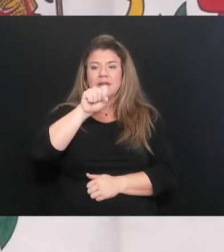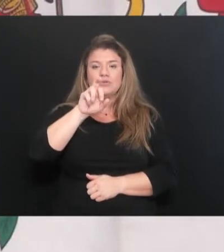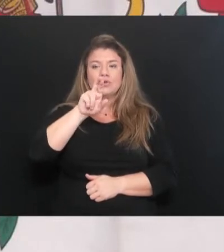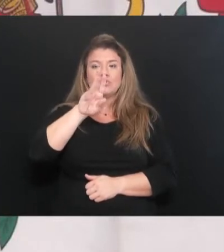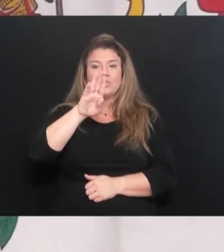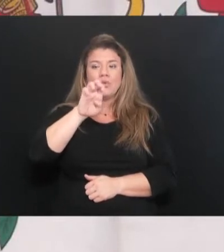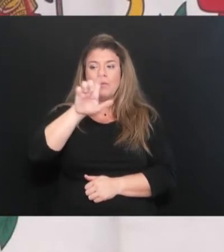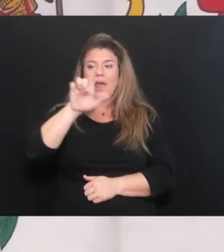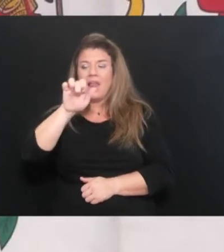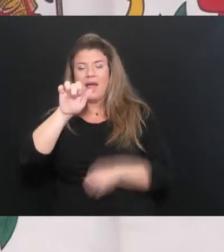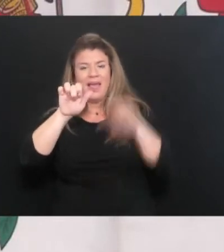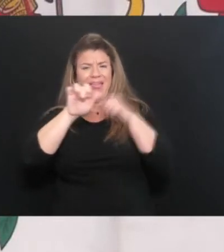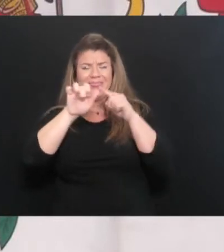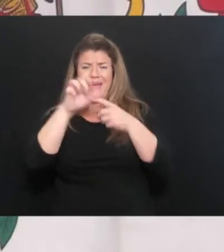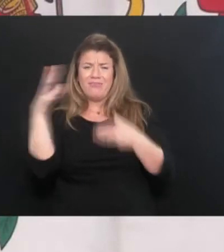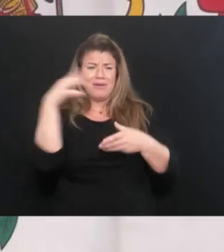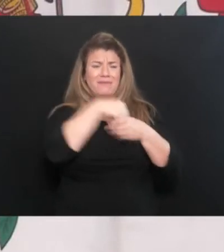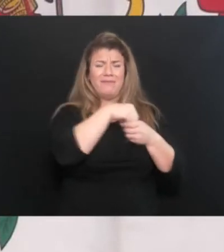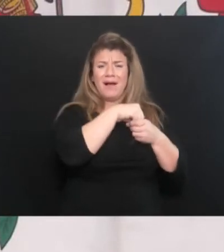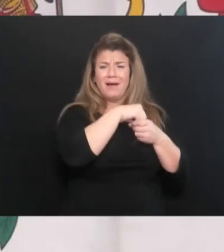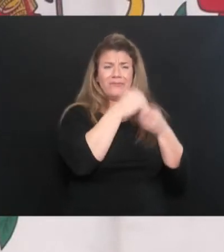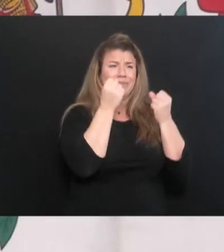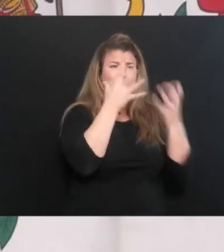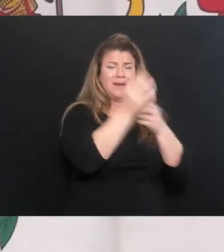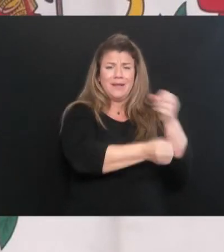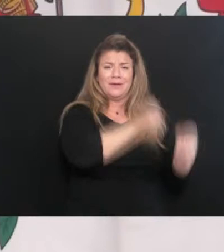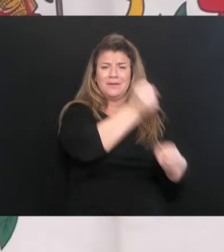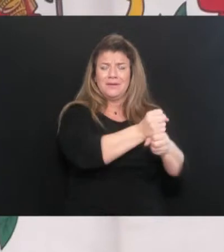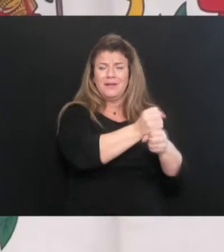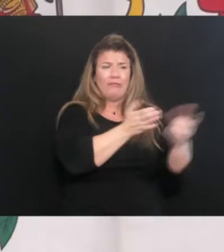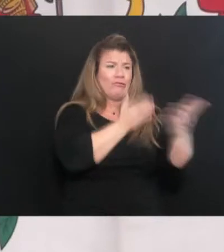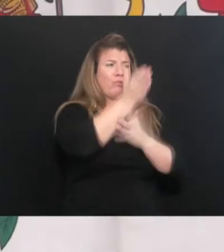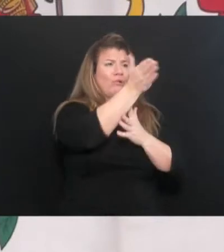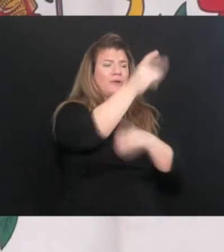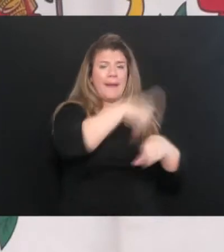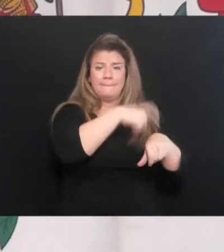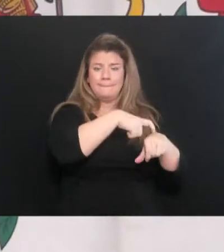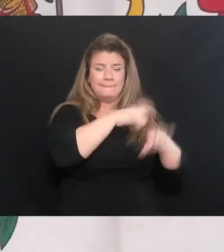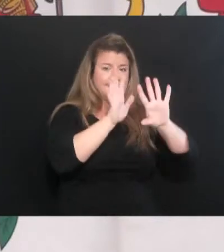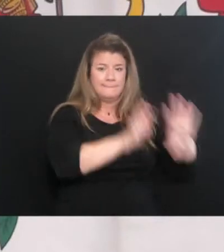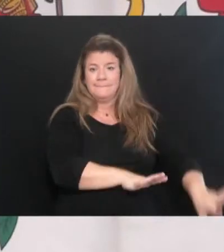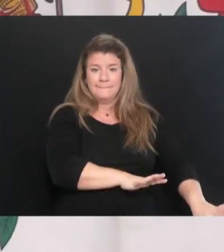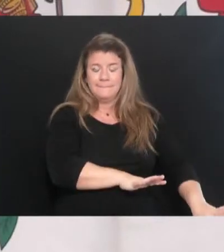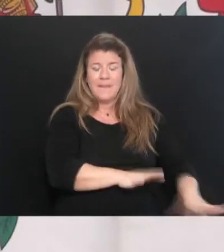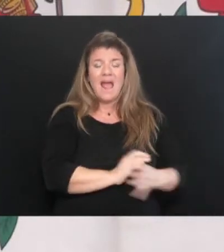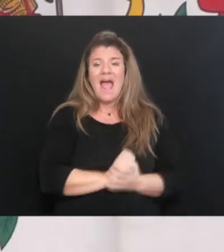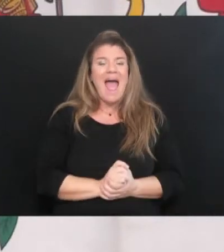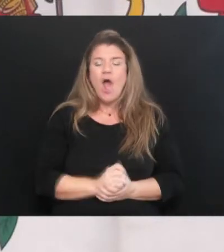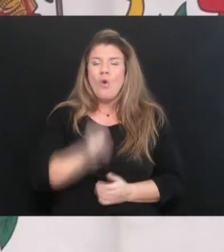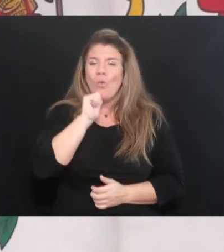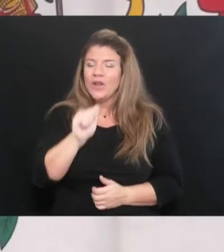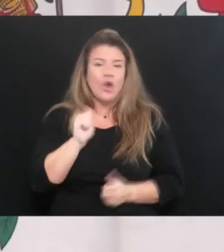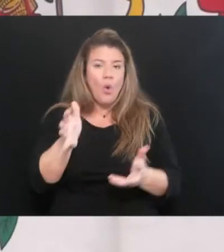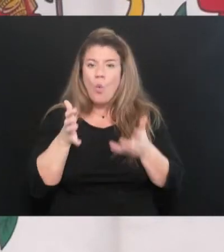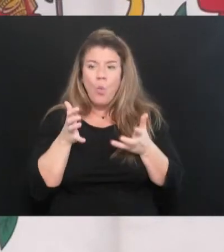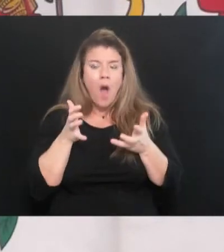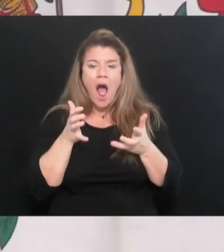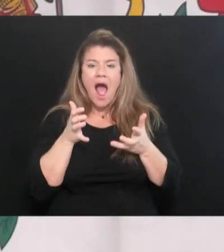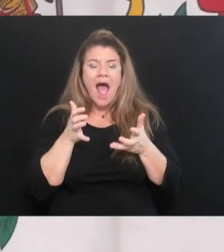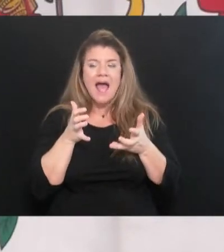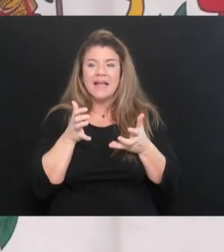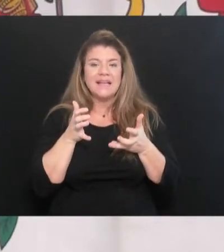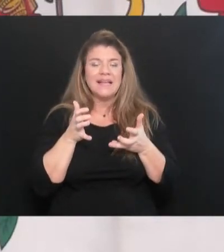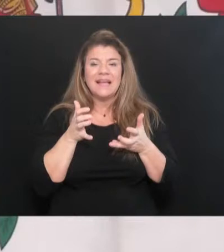long time. It's weathered the test of time. What we do not need to do is run